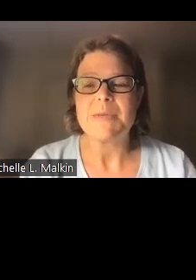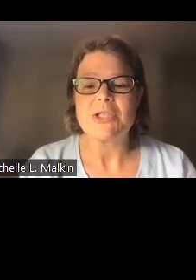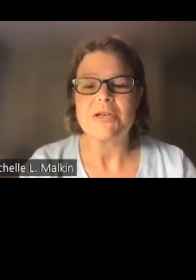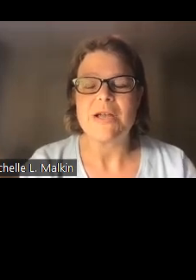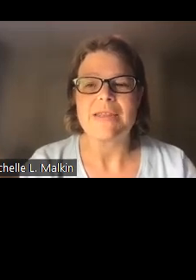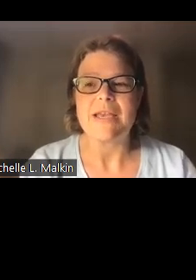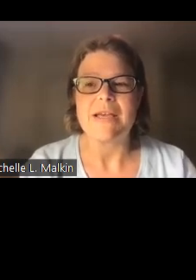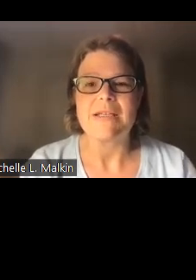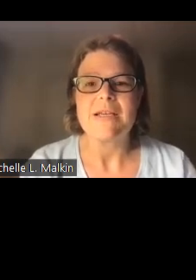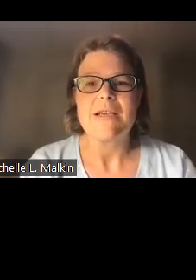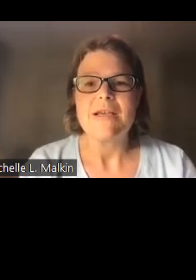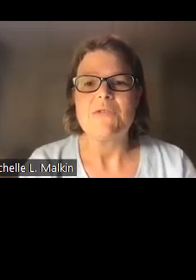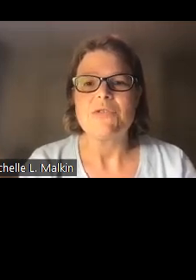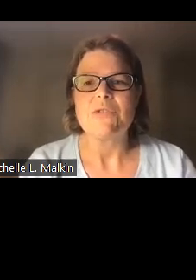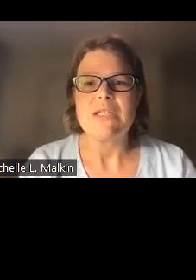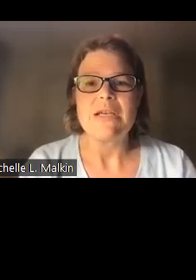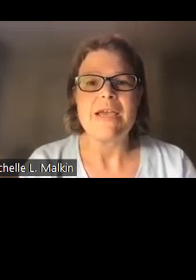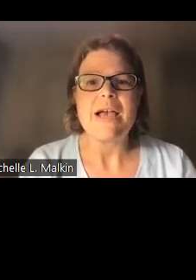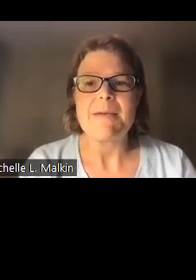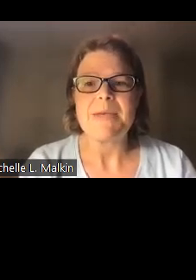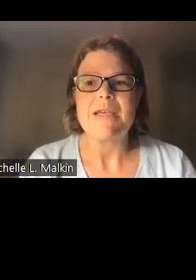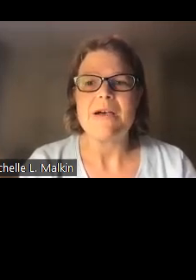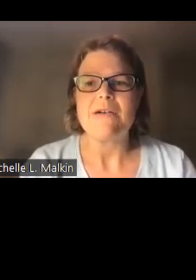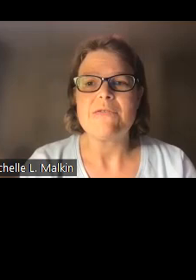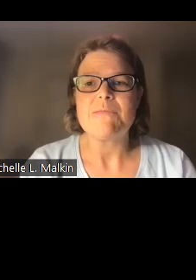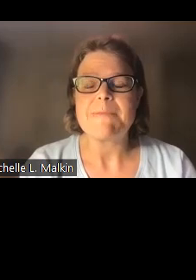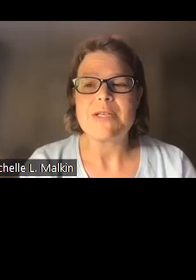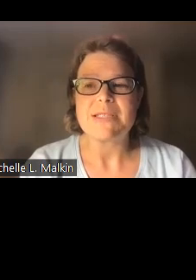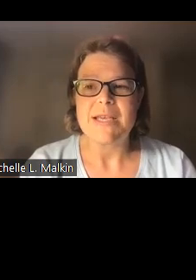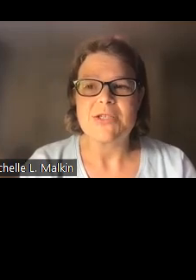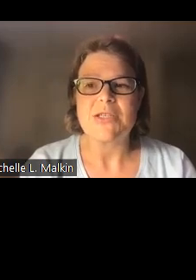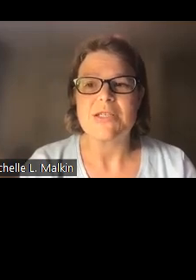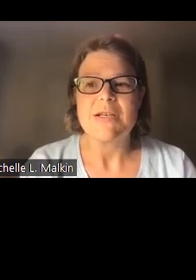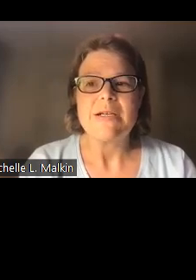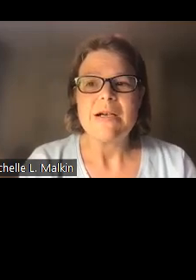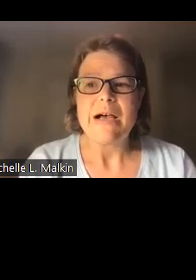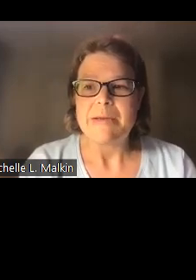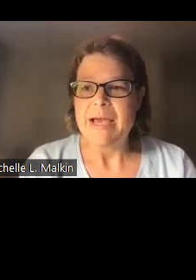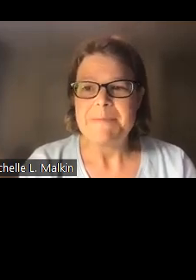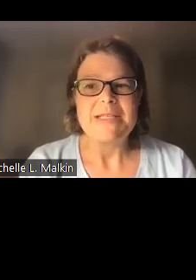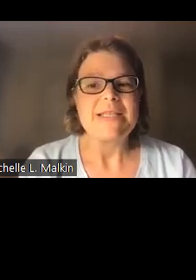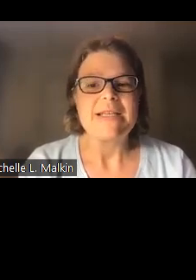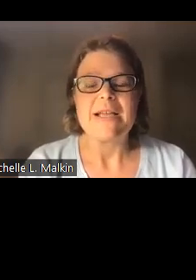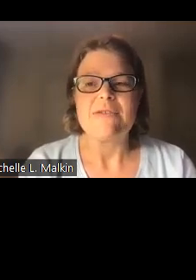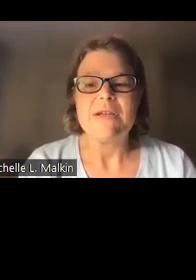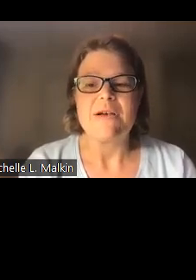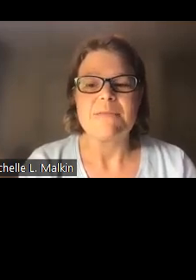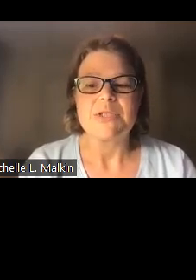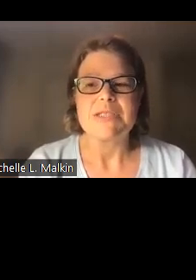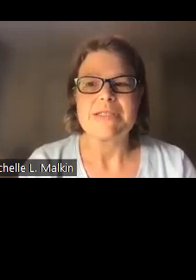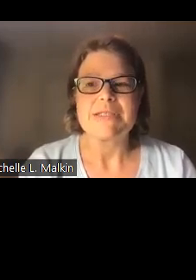also be shared at the end. If you do need a copy of my presentation, I am happy to send it